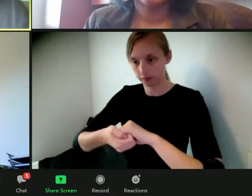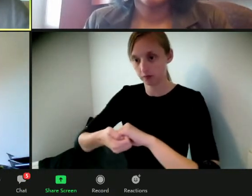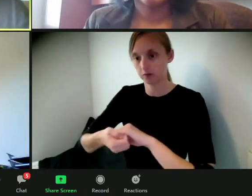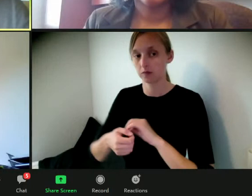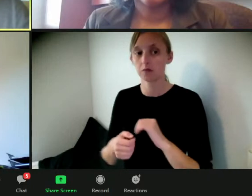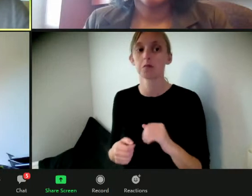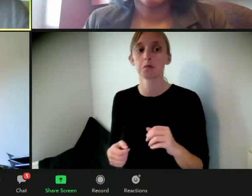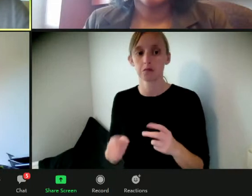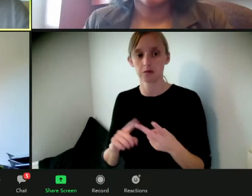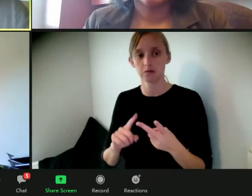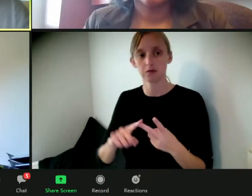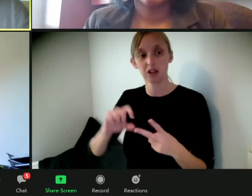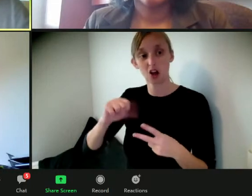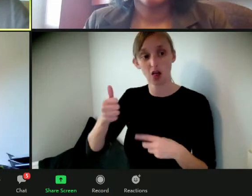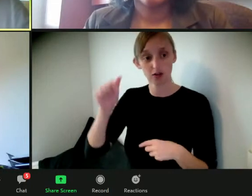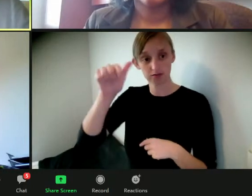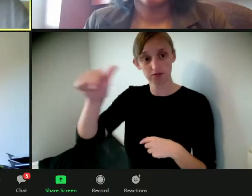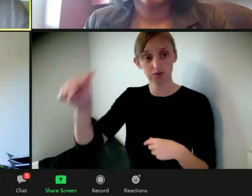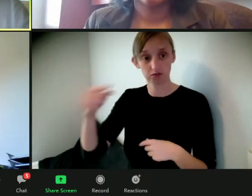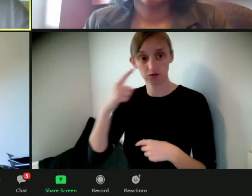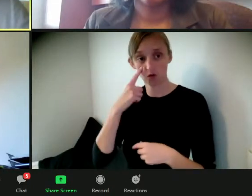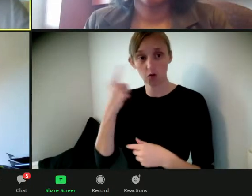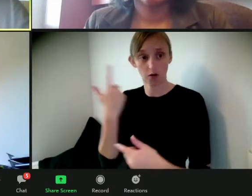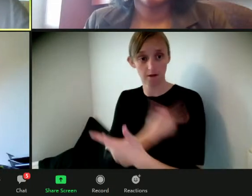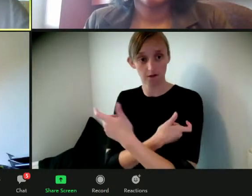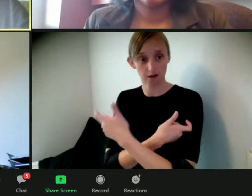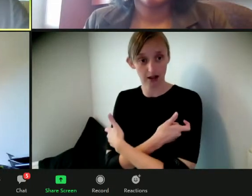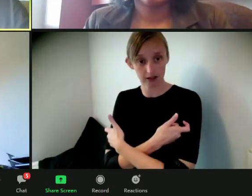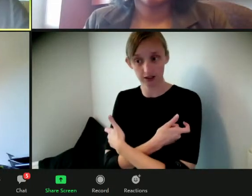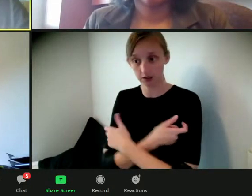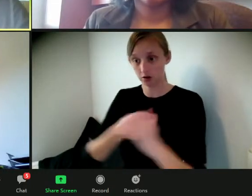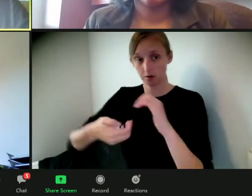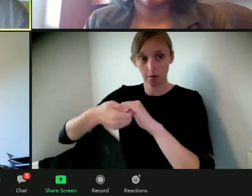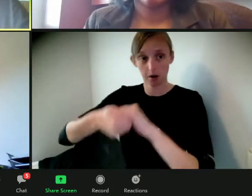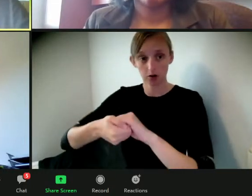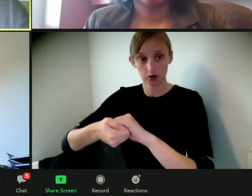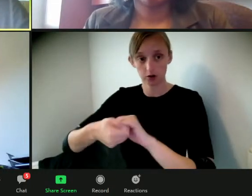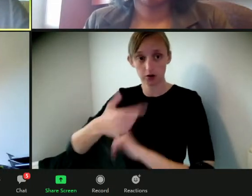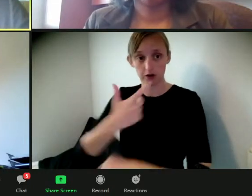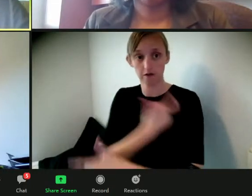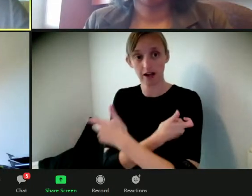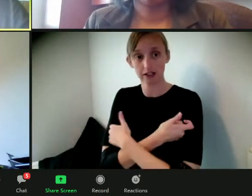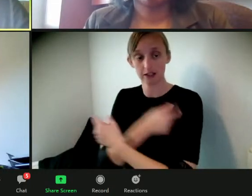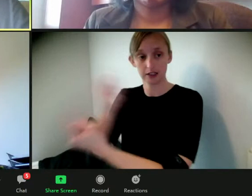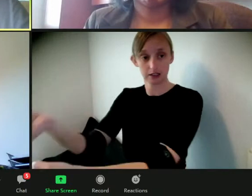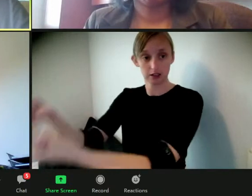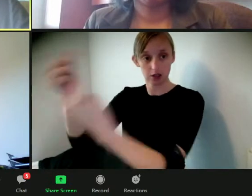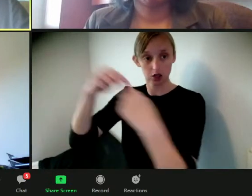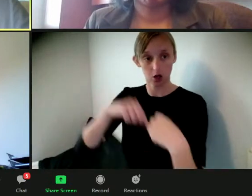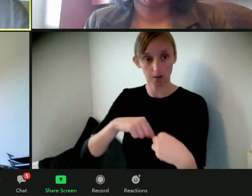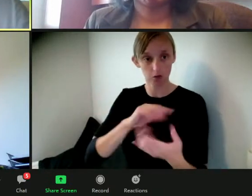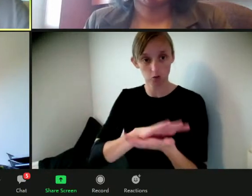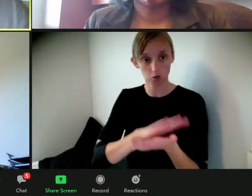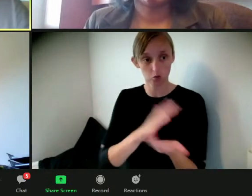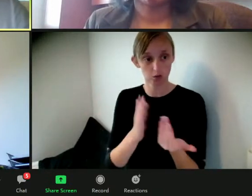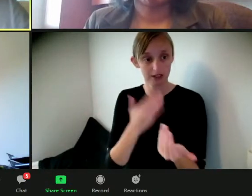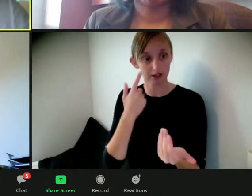other vaccine sites to bring vaccines to the schools for easy access for families and